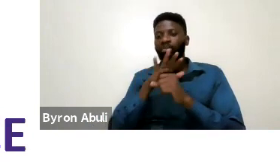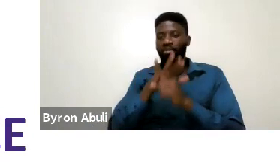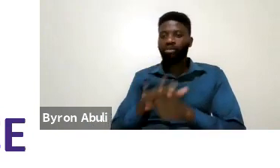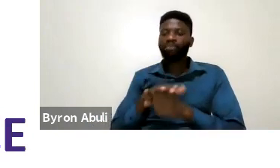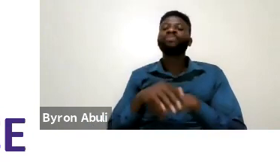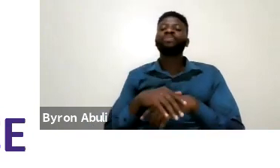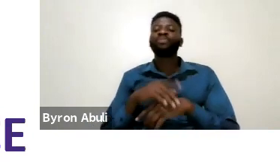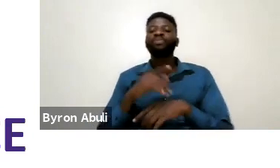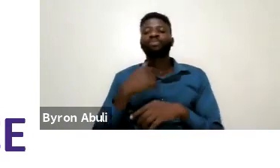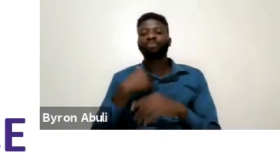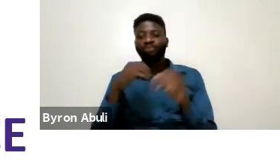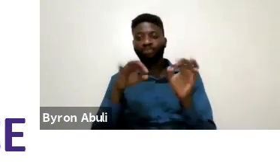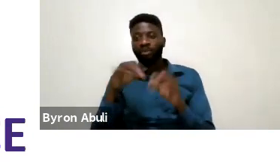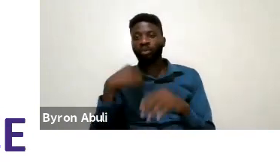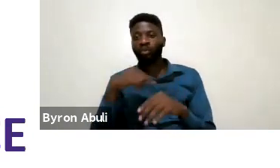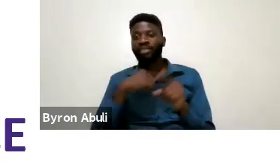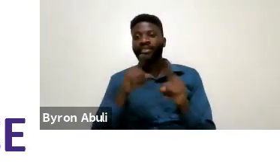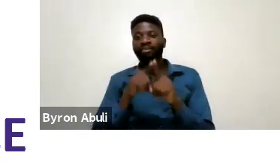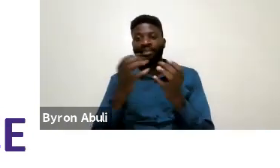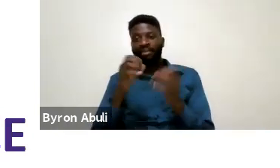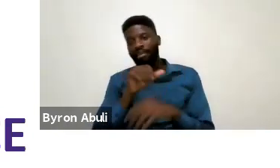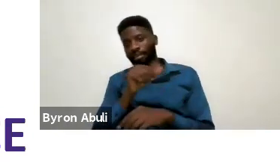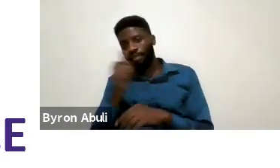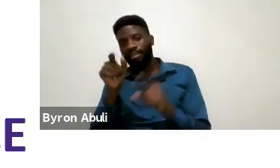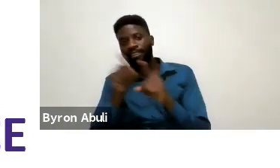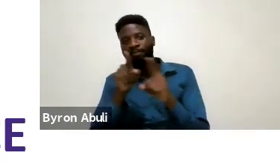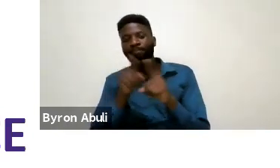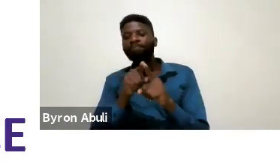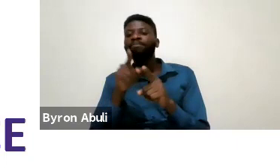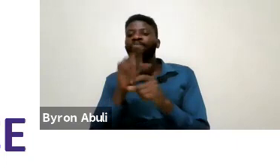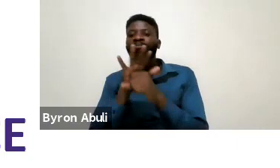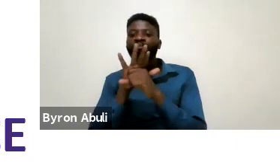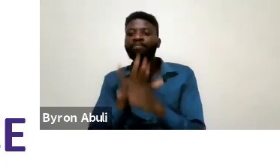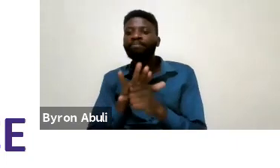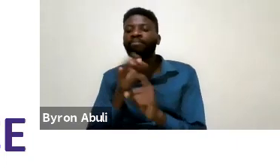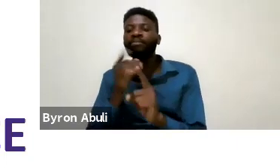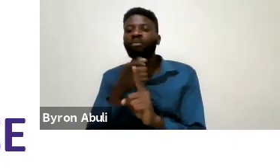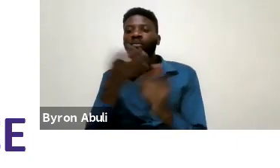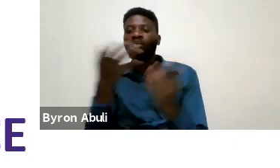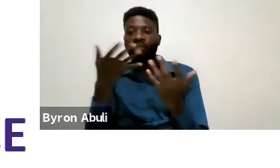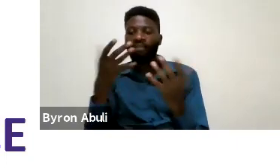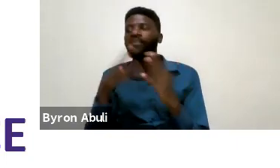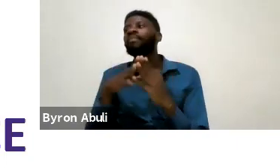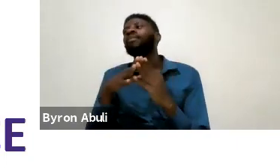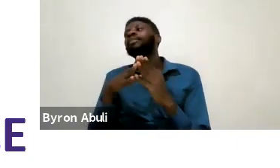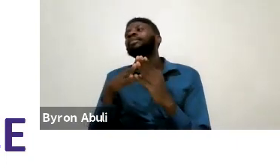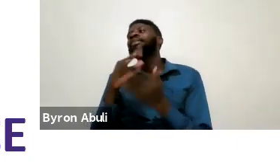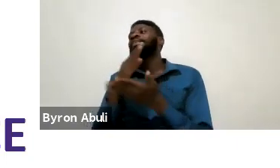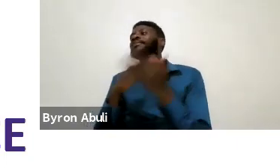up, we also need to look at the other side. And where does prejudice come from? Sometimes it's not